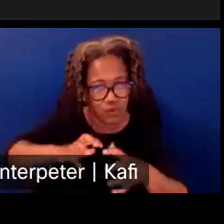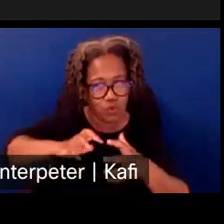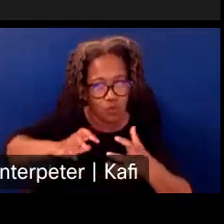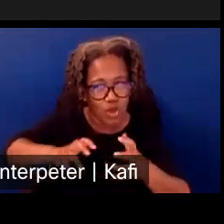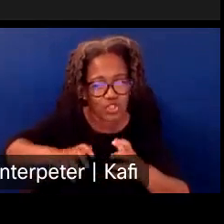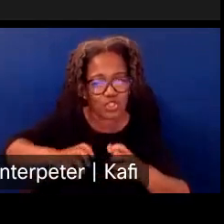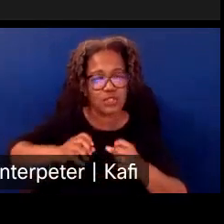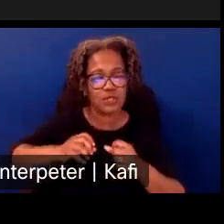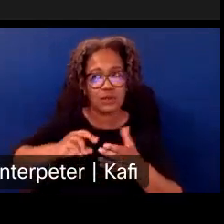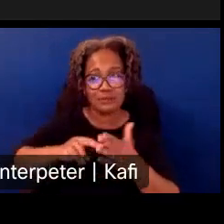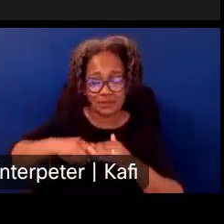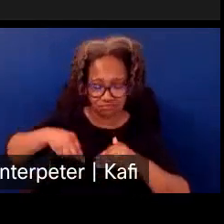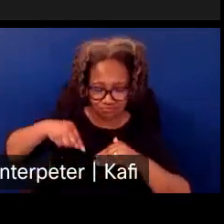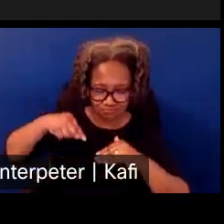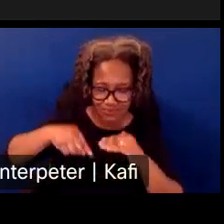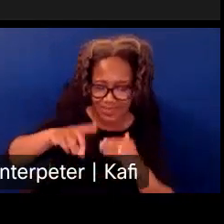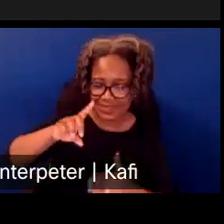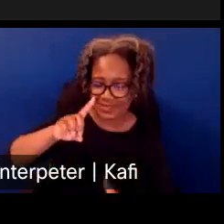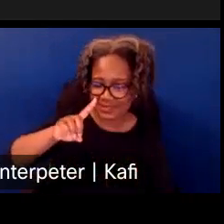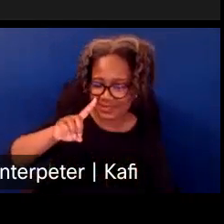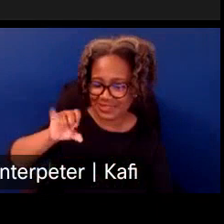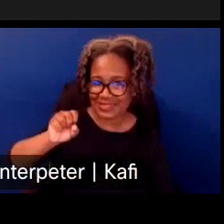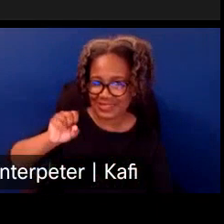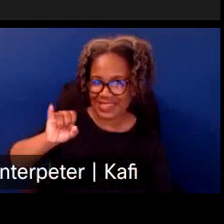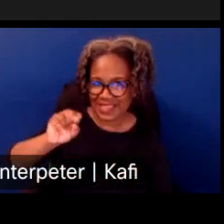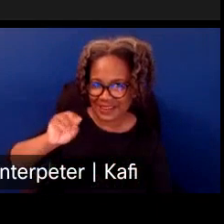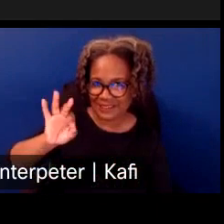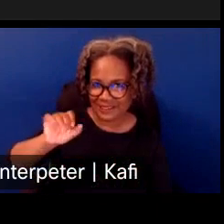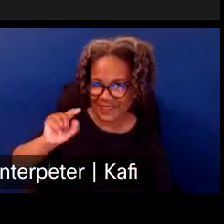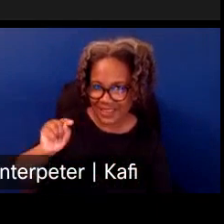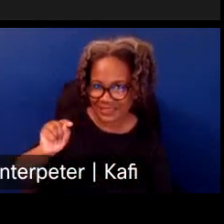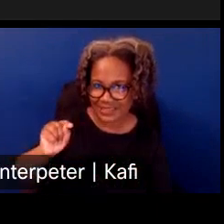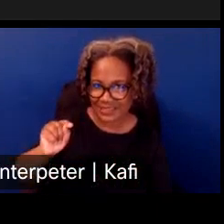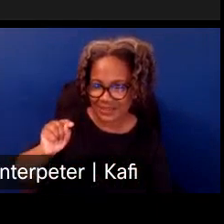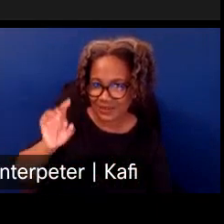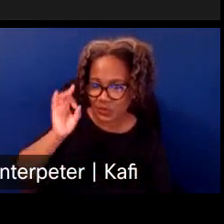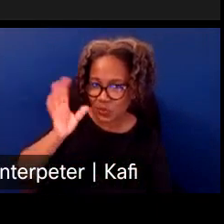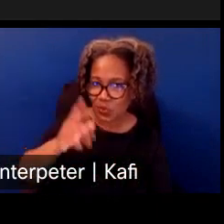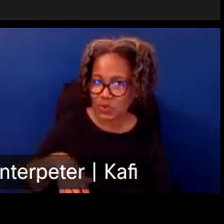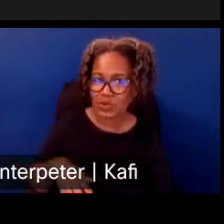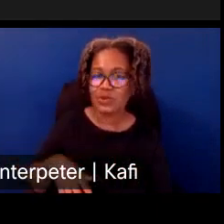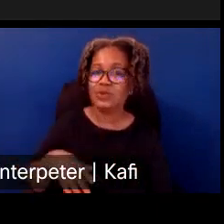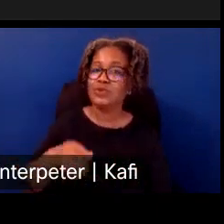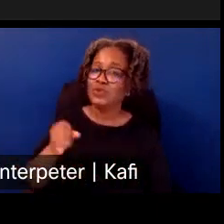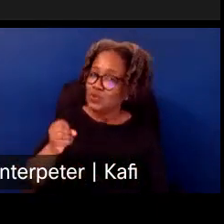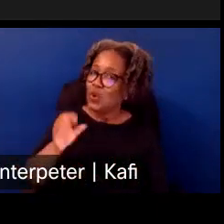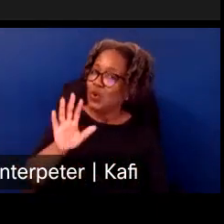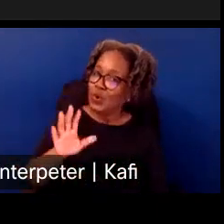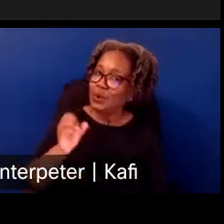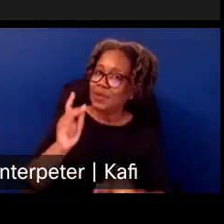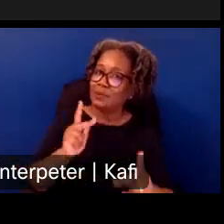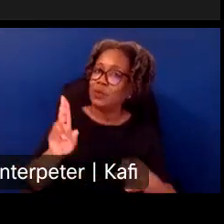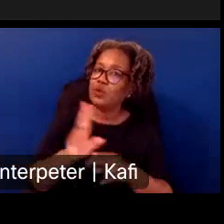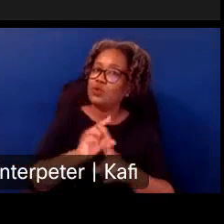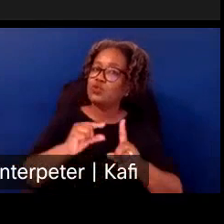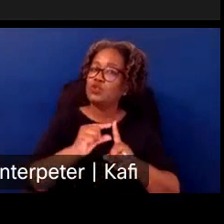mean disinfect it. So just because somebody throws the word protective around does not mean they're